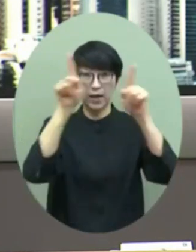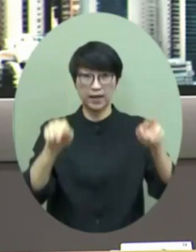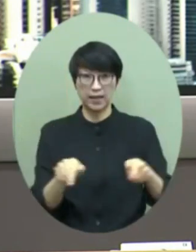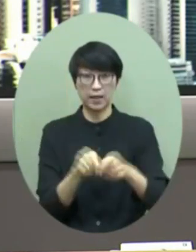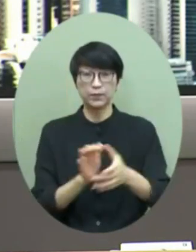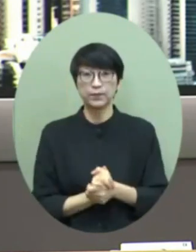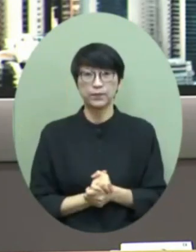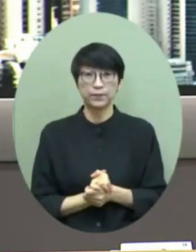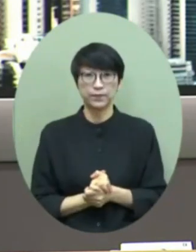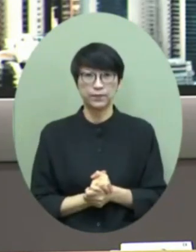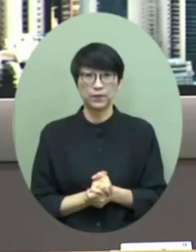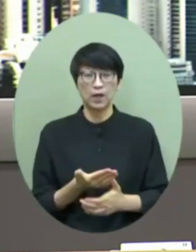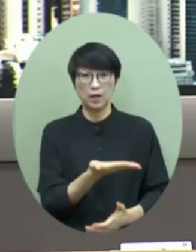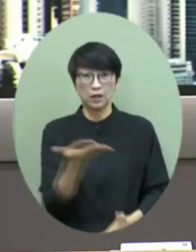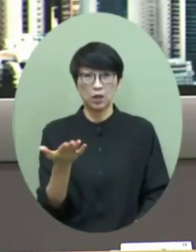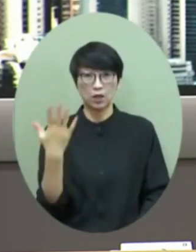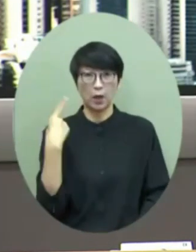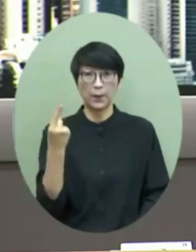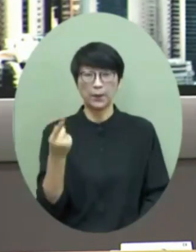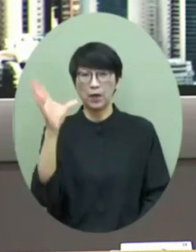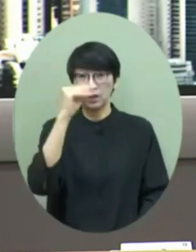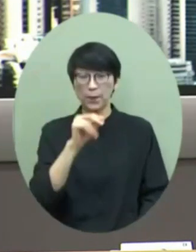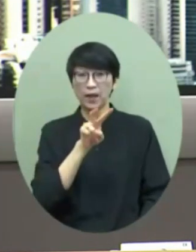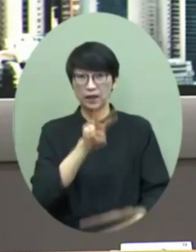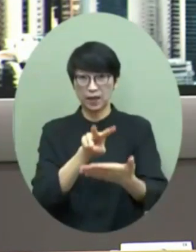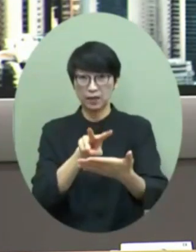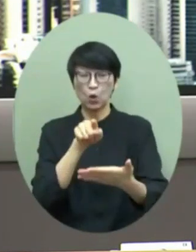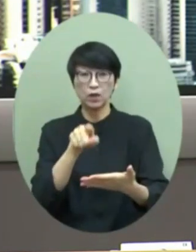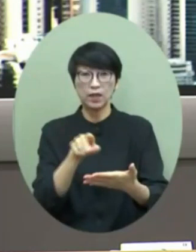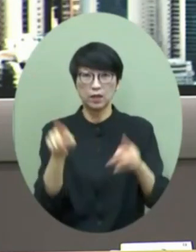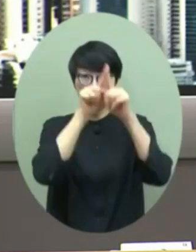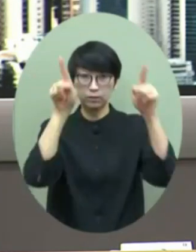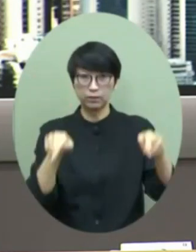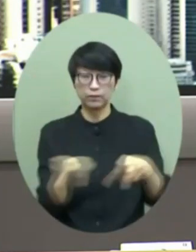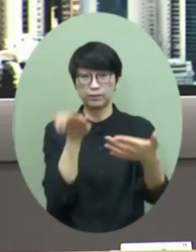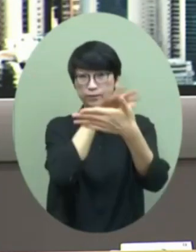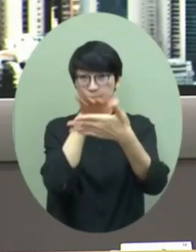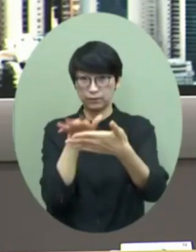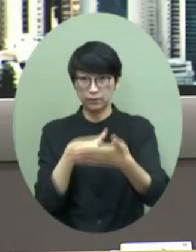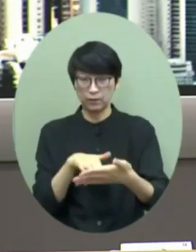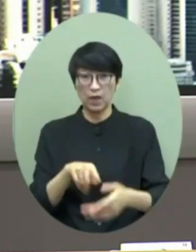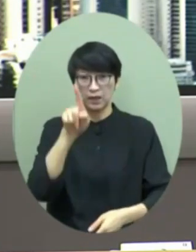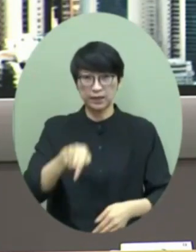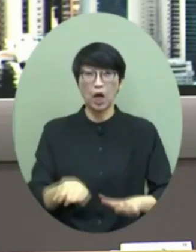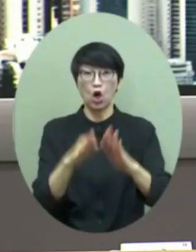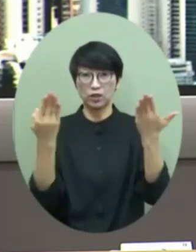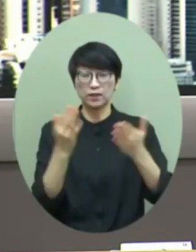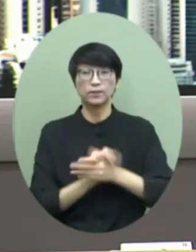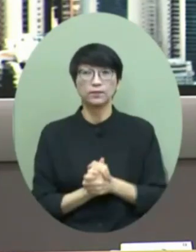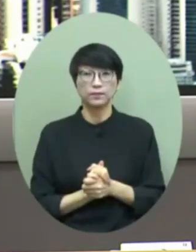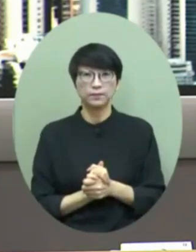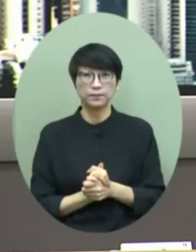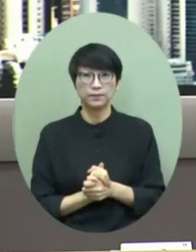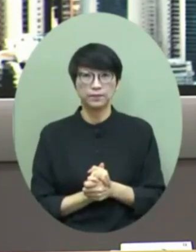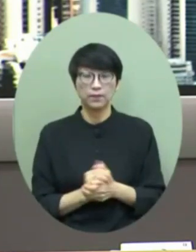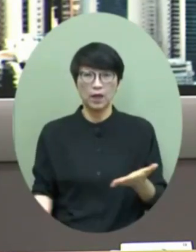I signed the document to promulgate the law. So starting from last night, you would see